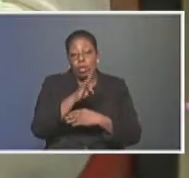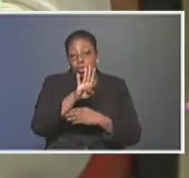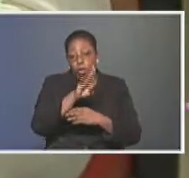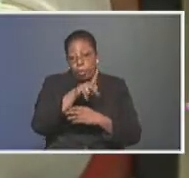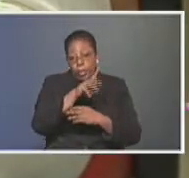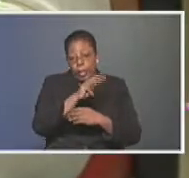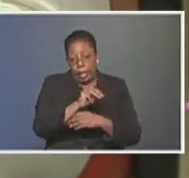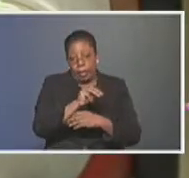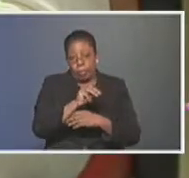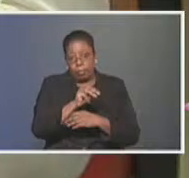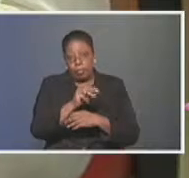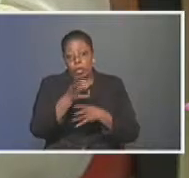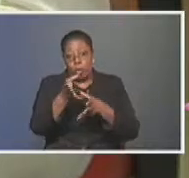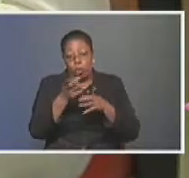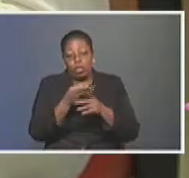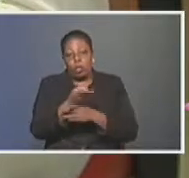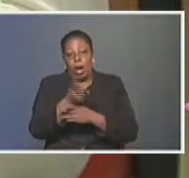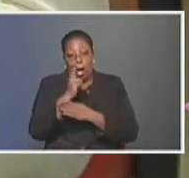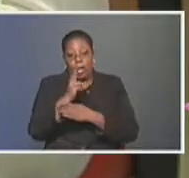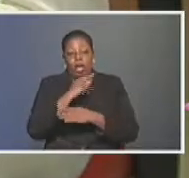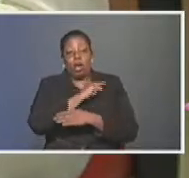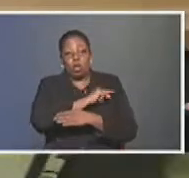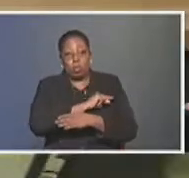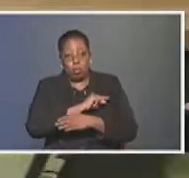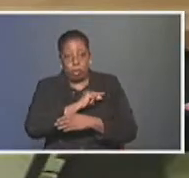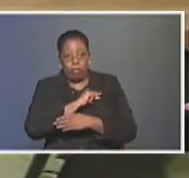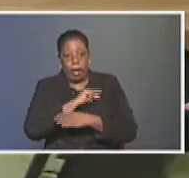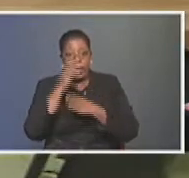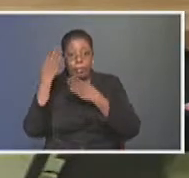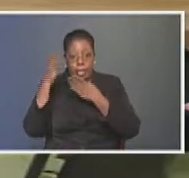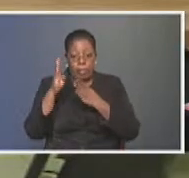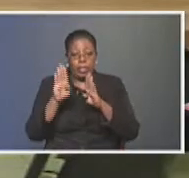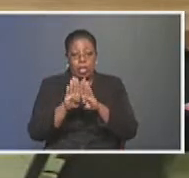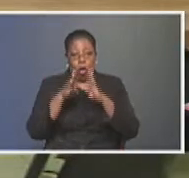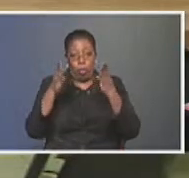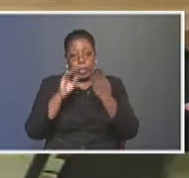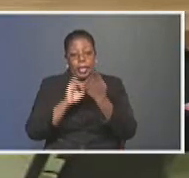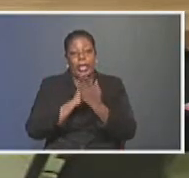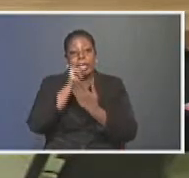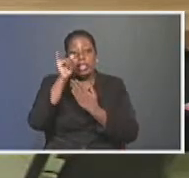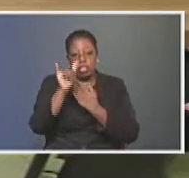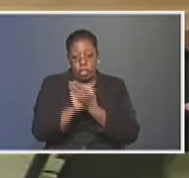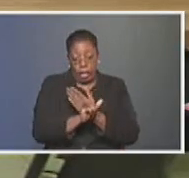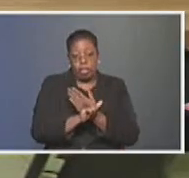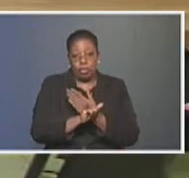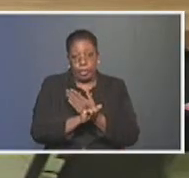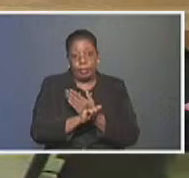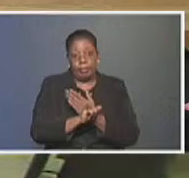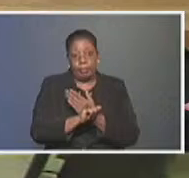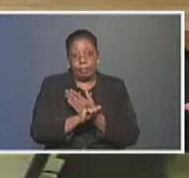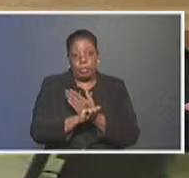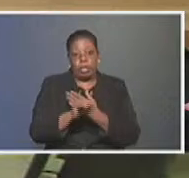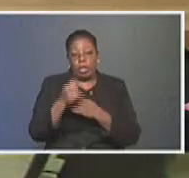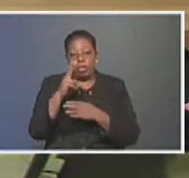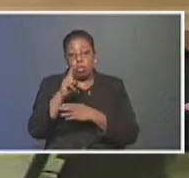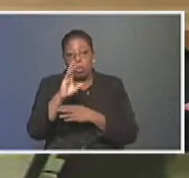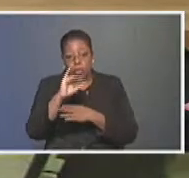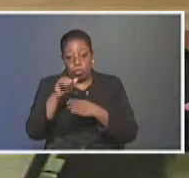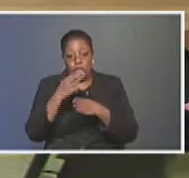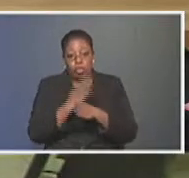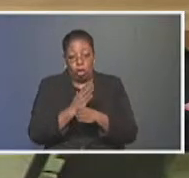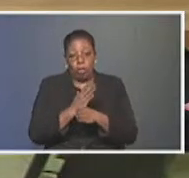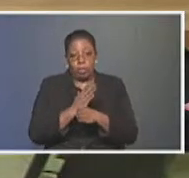hire qualified Bahamians ahead of its reopening in January. Some 200 positions are available here in New Providence, while